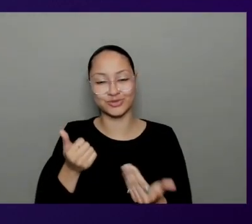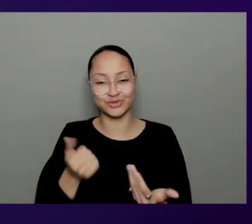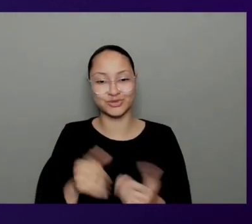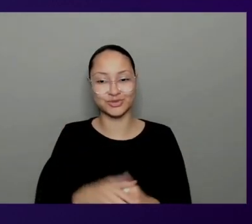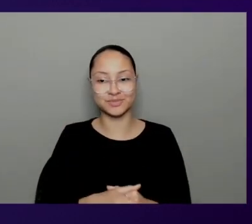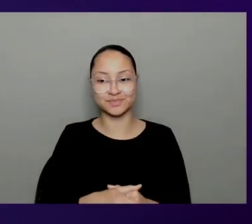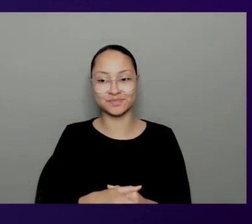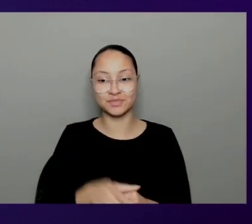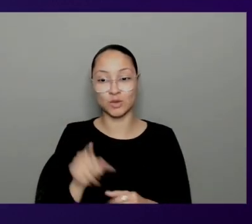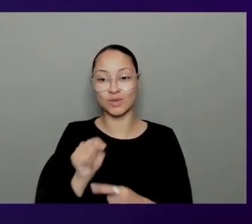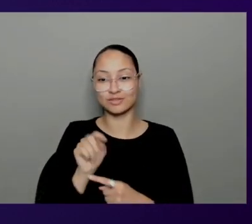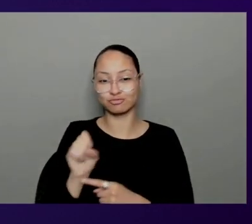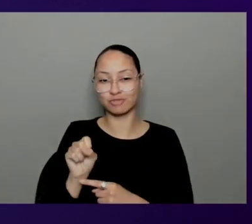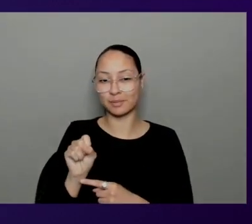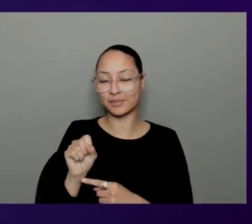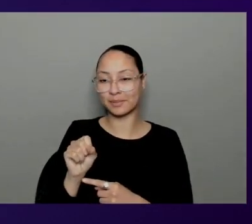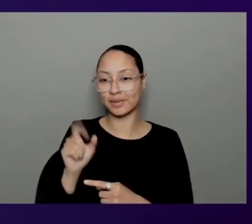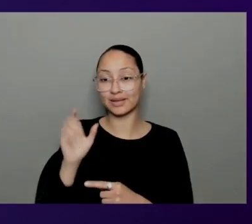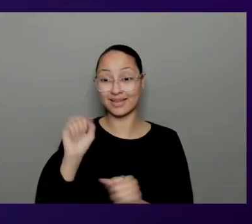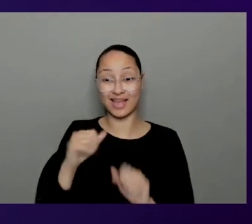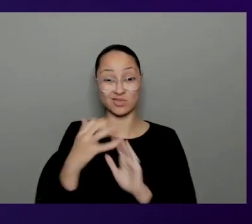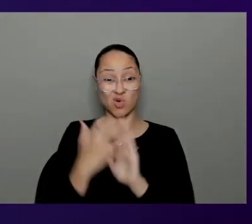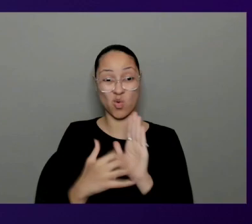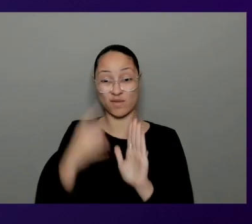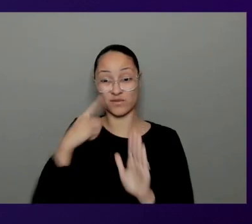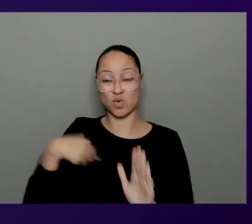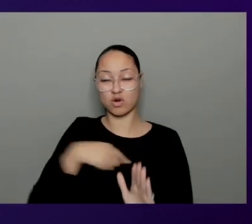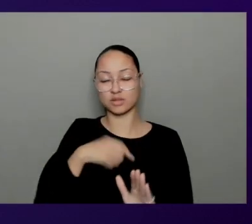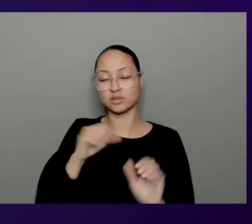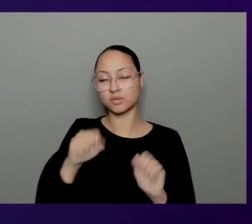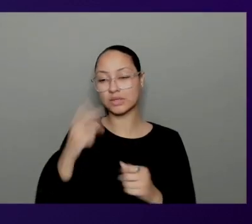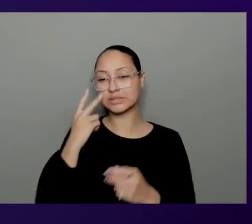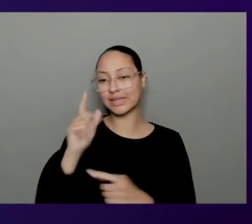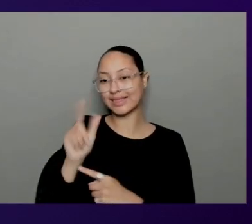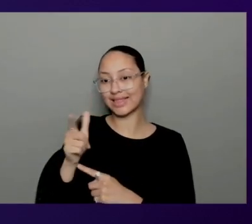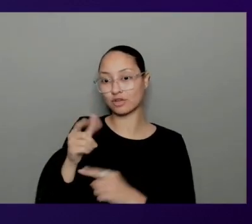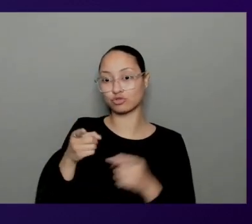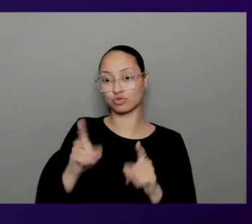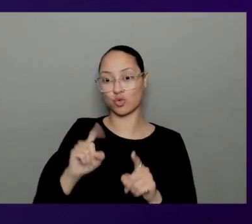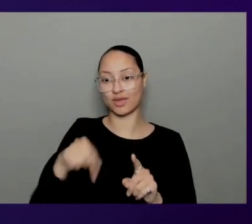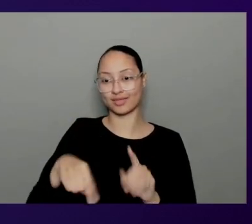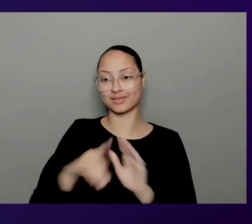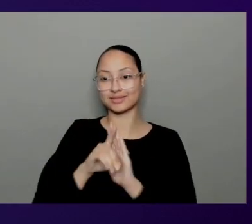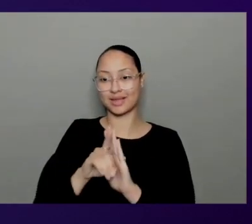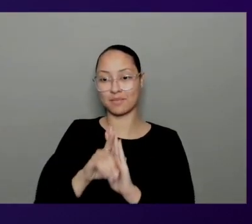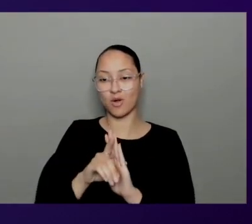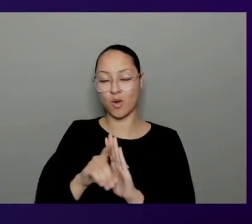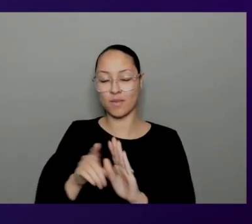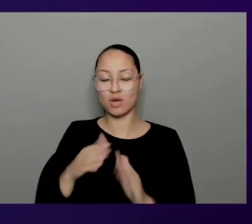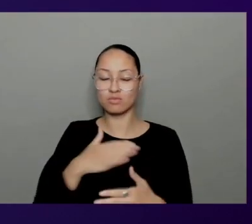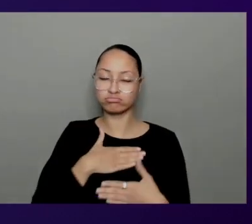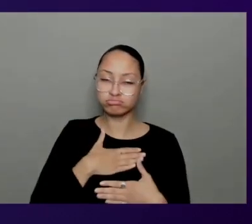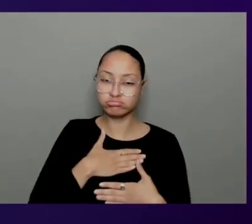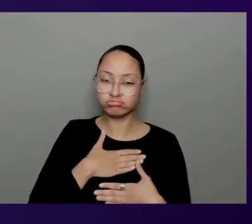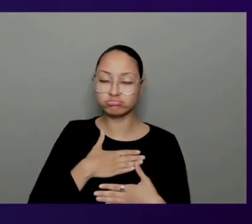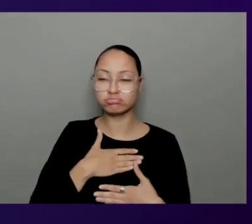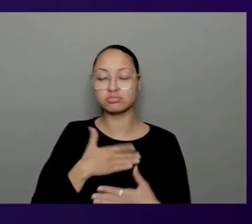on in the demo. But TypeScript has become near and dear to my heart, and I'm glad to see that the front-end developer space, in